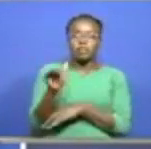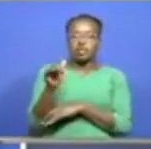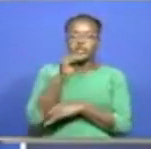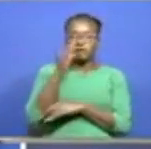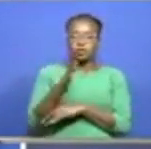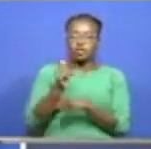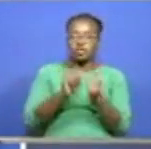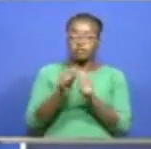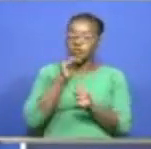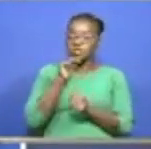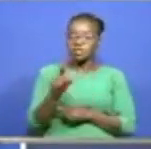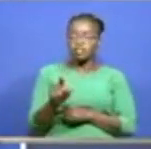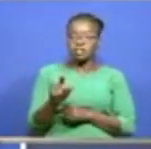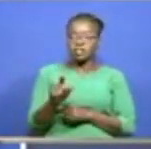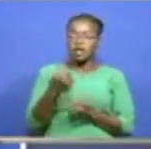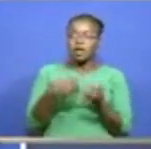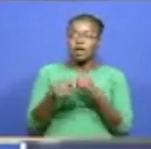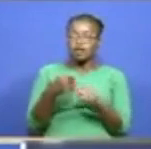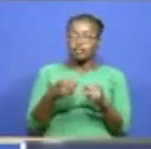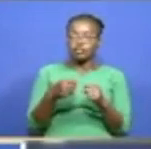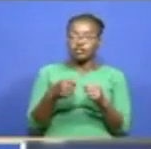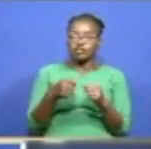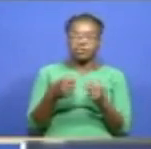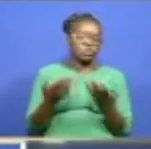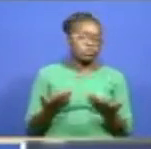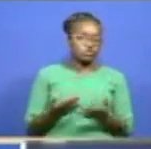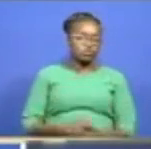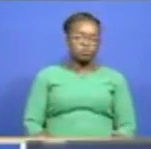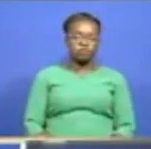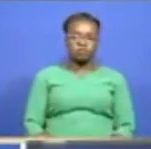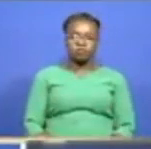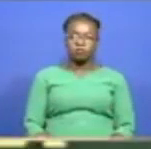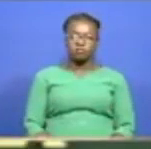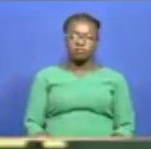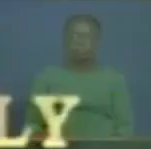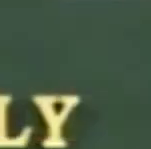administration to take action. Irene Mchuma Odim, Channel 1.